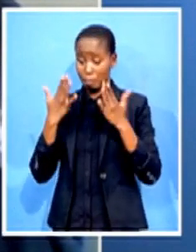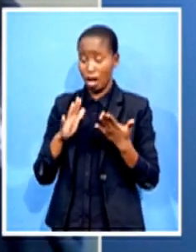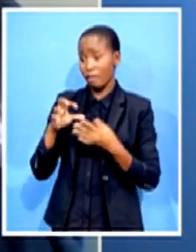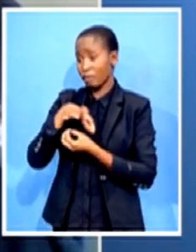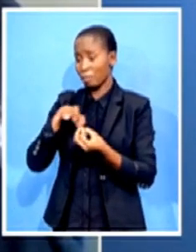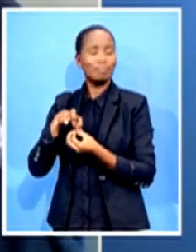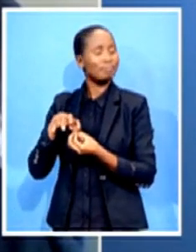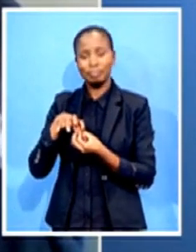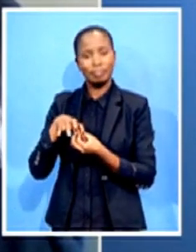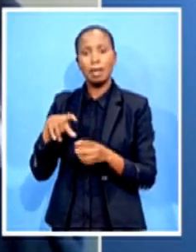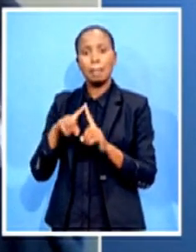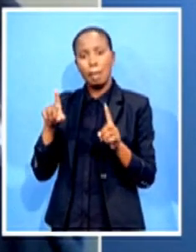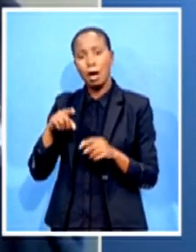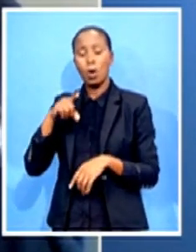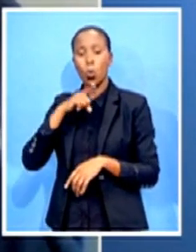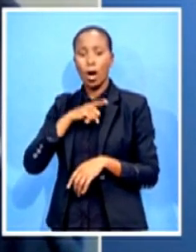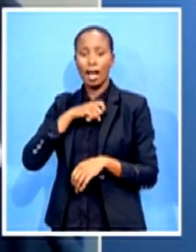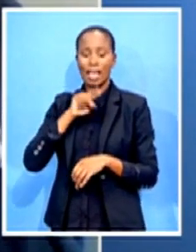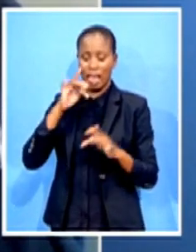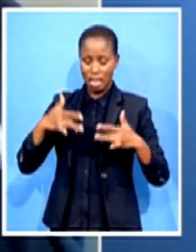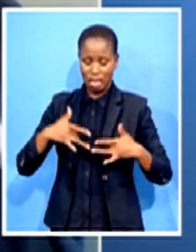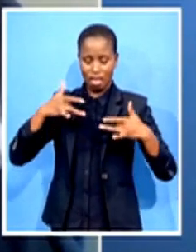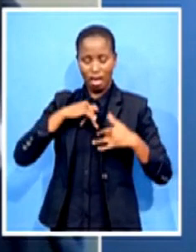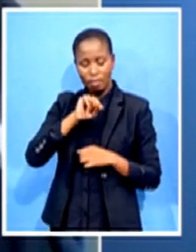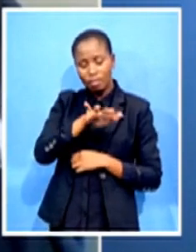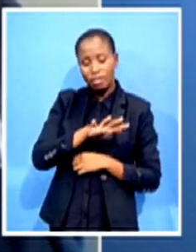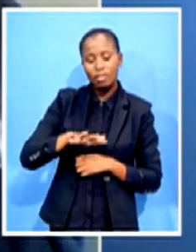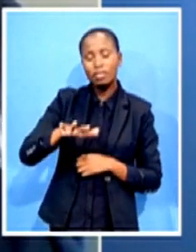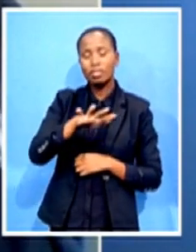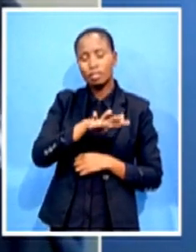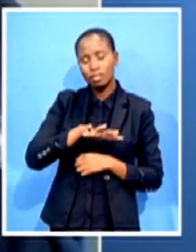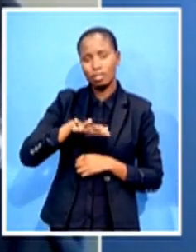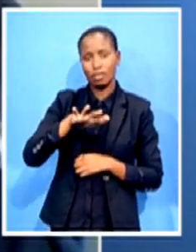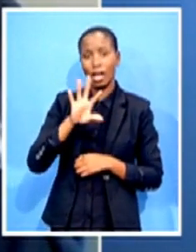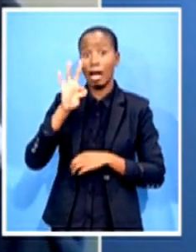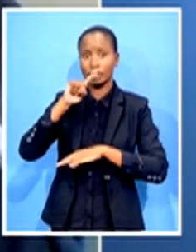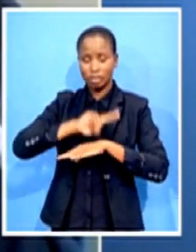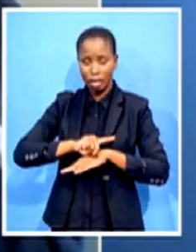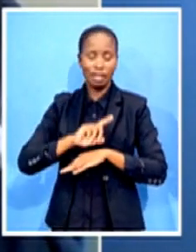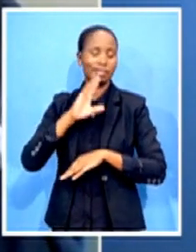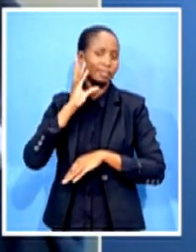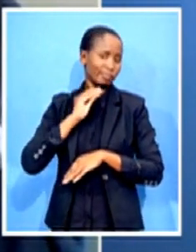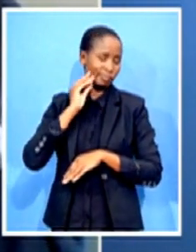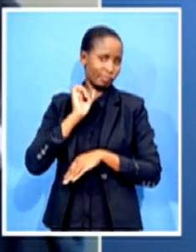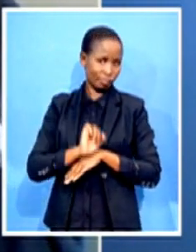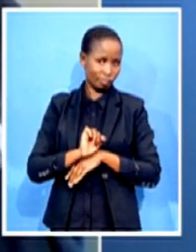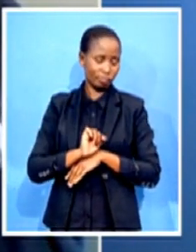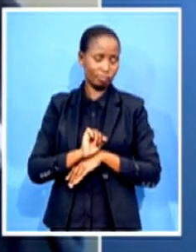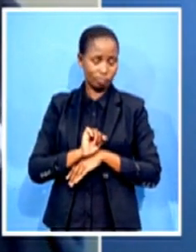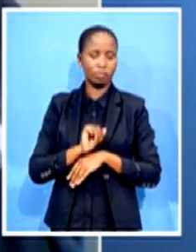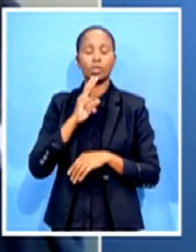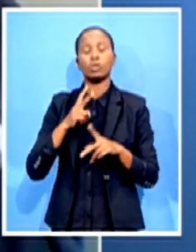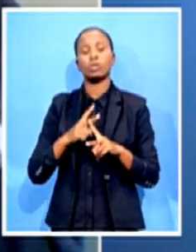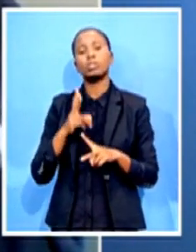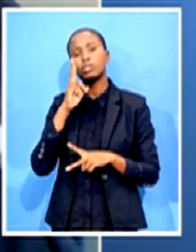are living in on a day-to-day basis, but also you're looking at majority of domestic workers